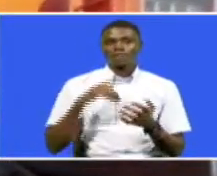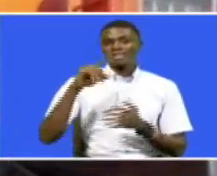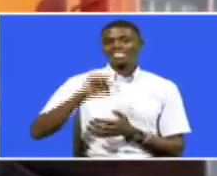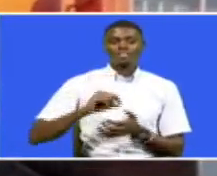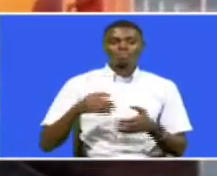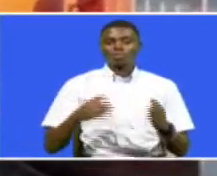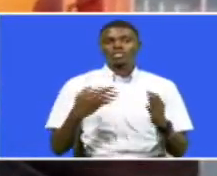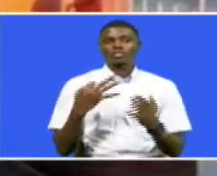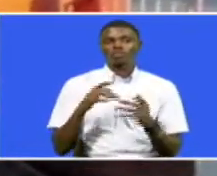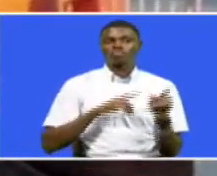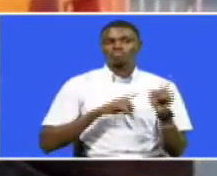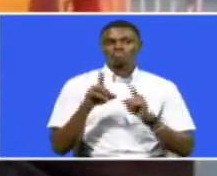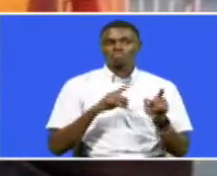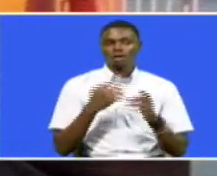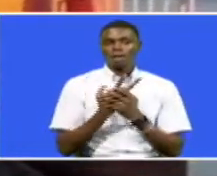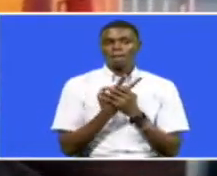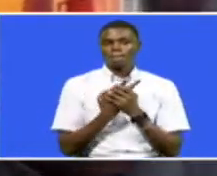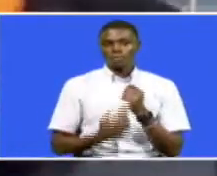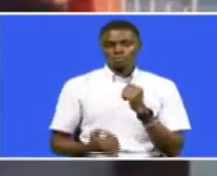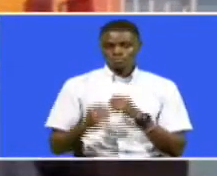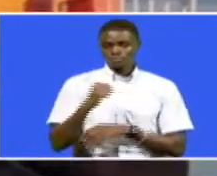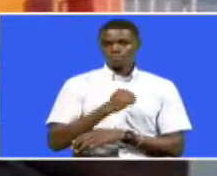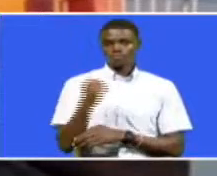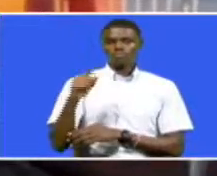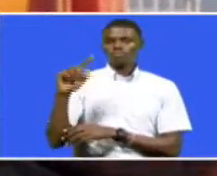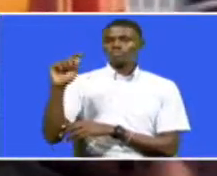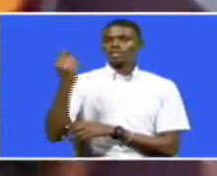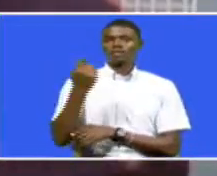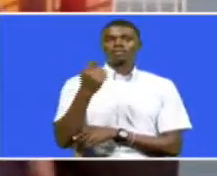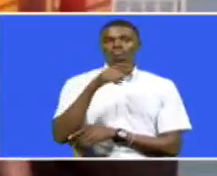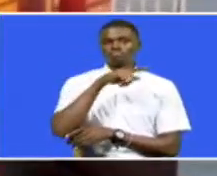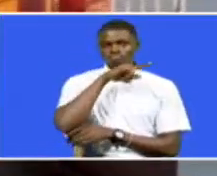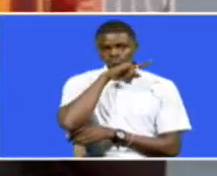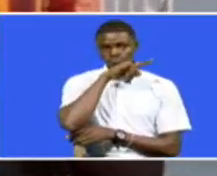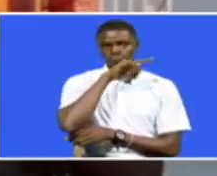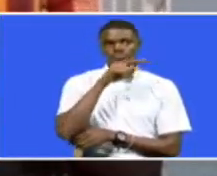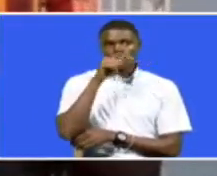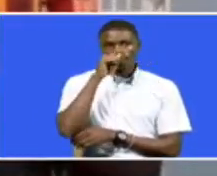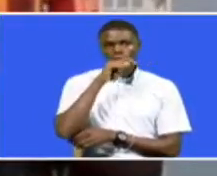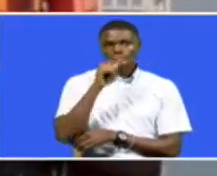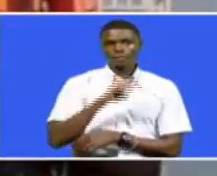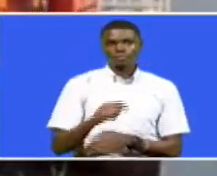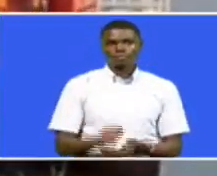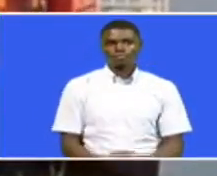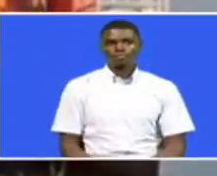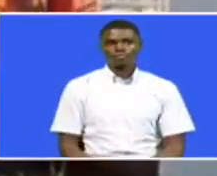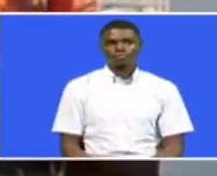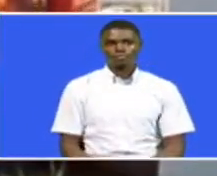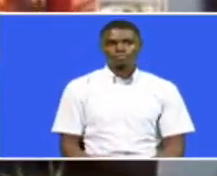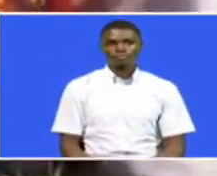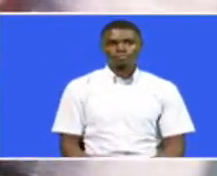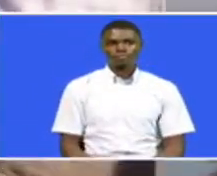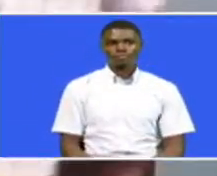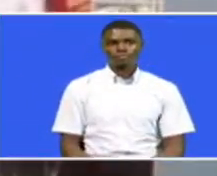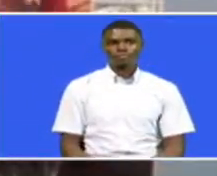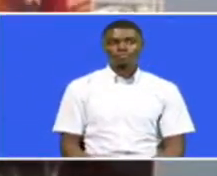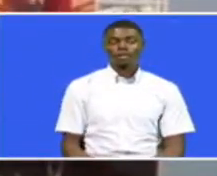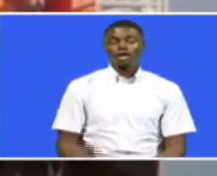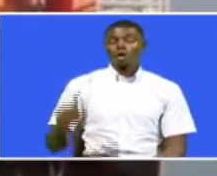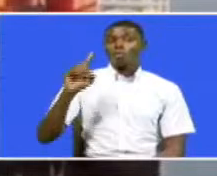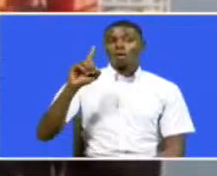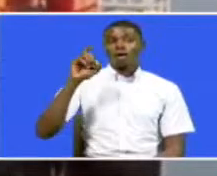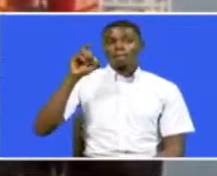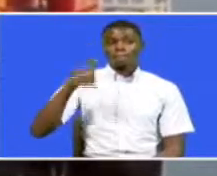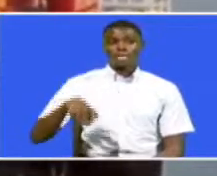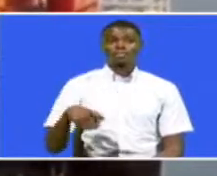transport kwa pande zote za Kenya, Uganda na Tanzania, East Africa. I think what should be there, one,